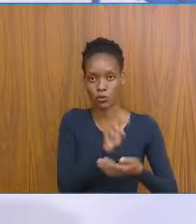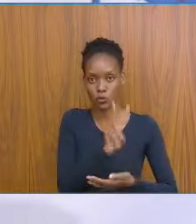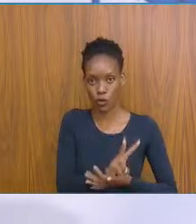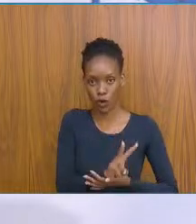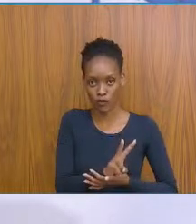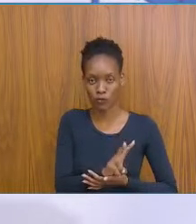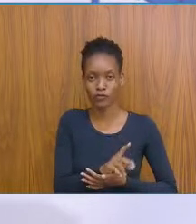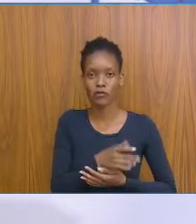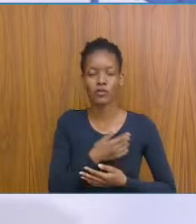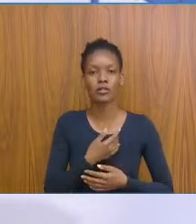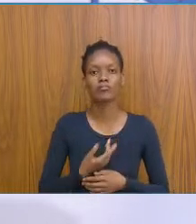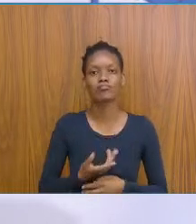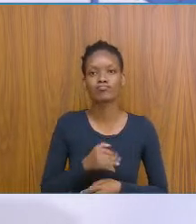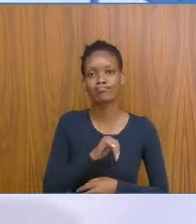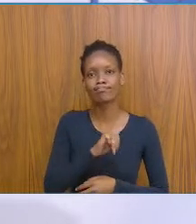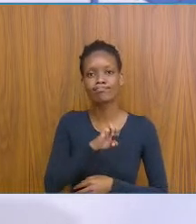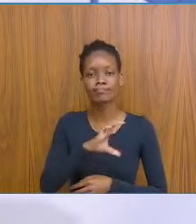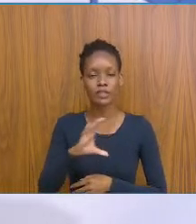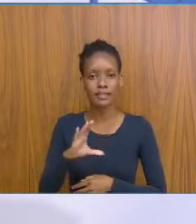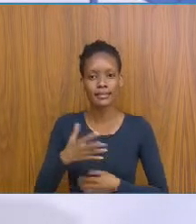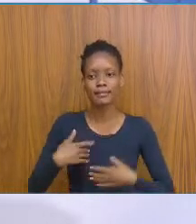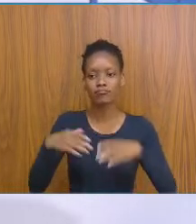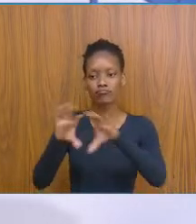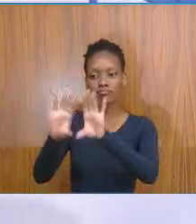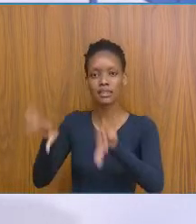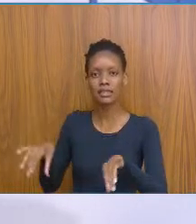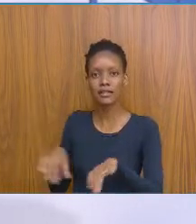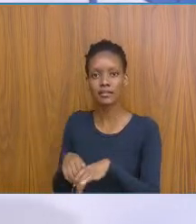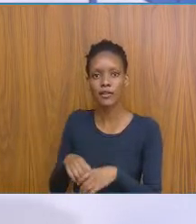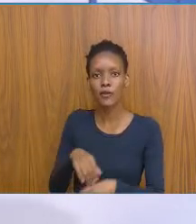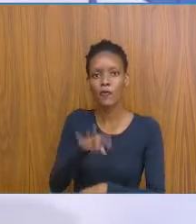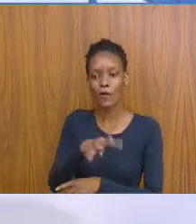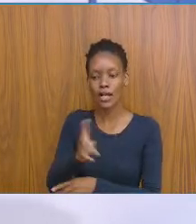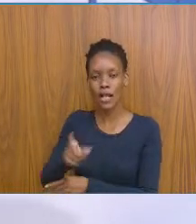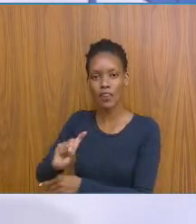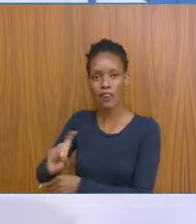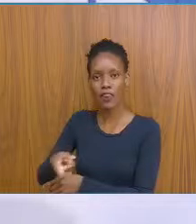the Commission issued certificates to